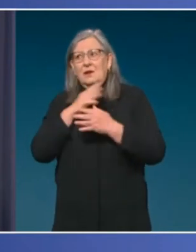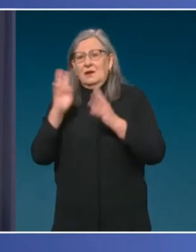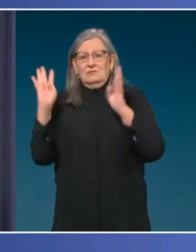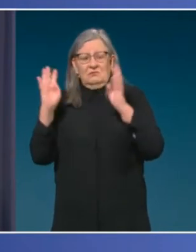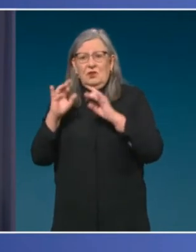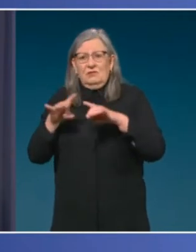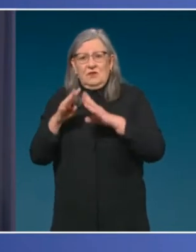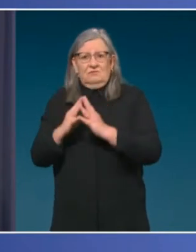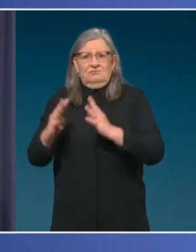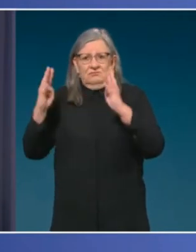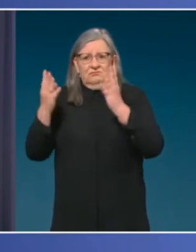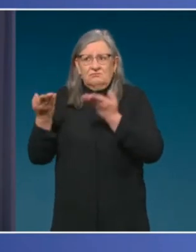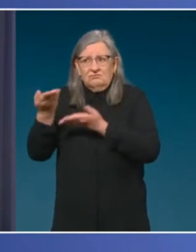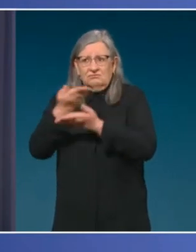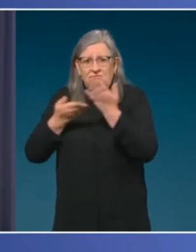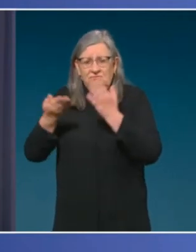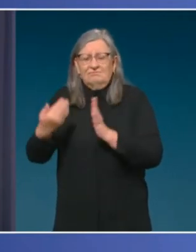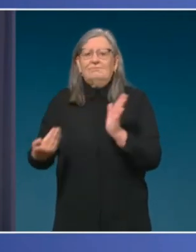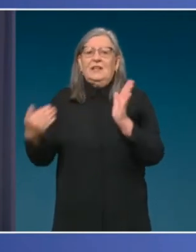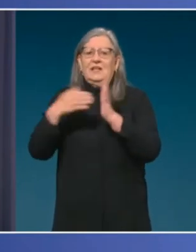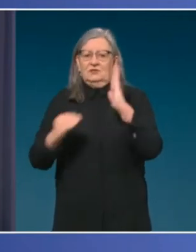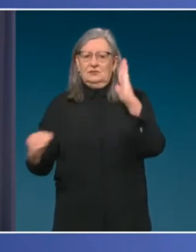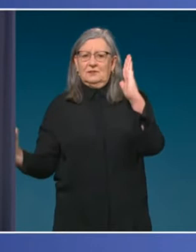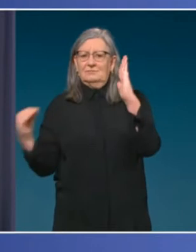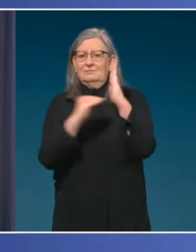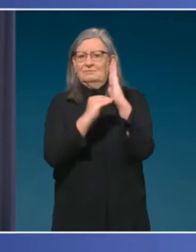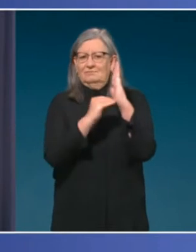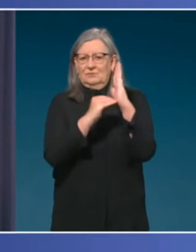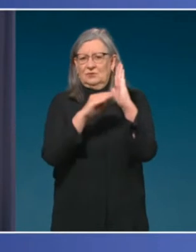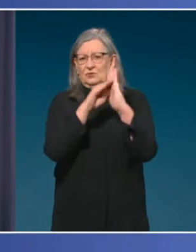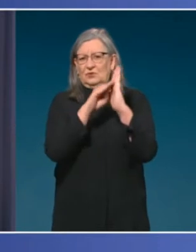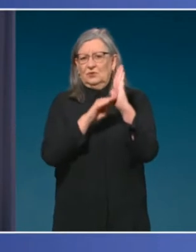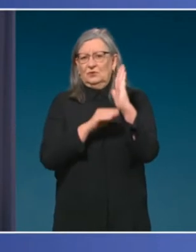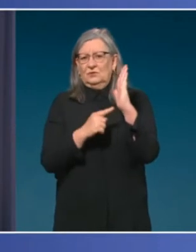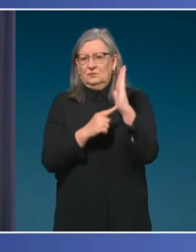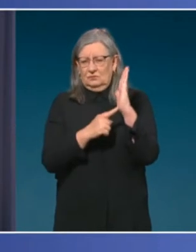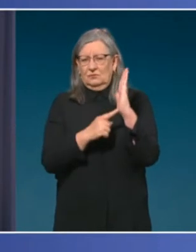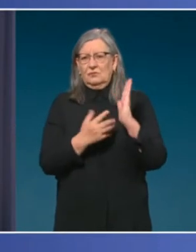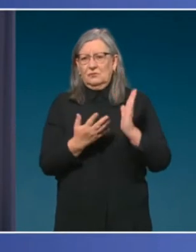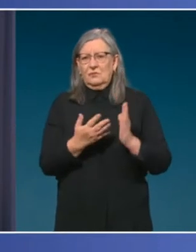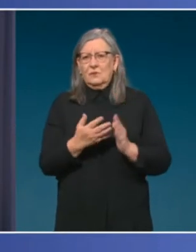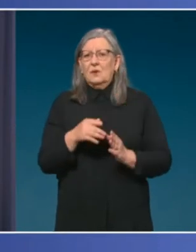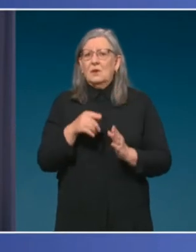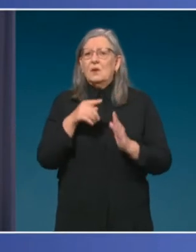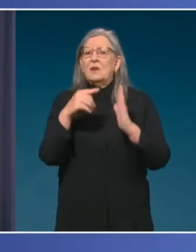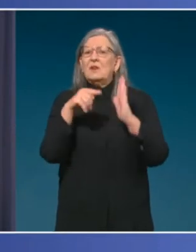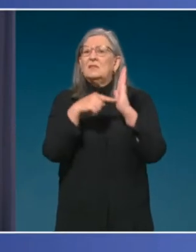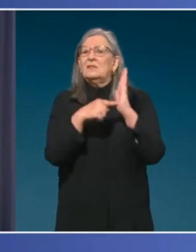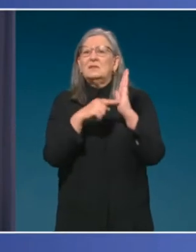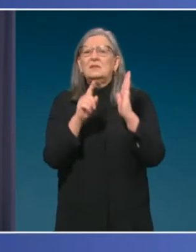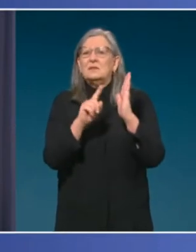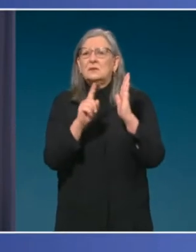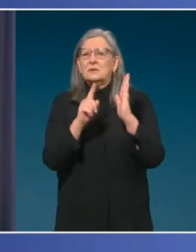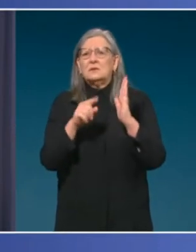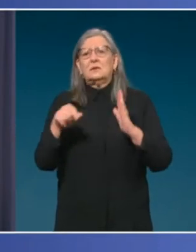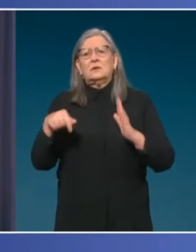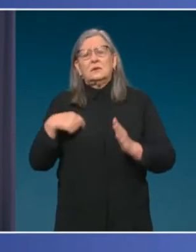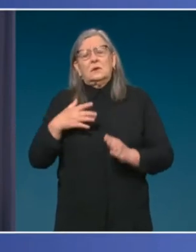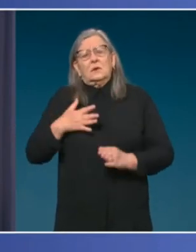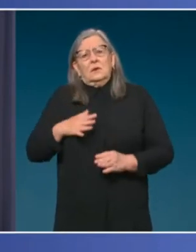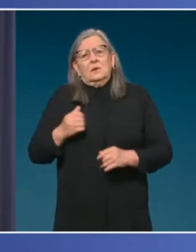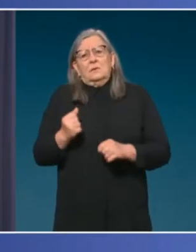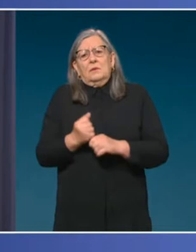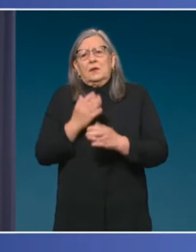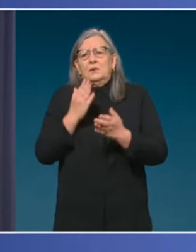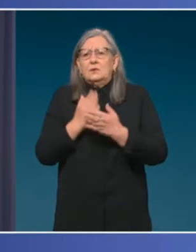addition to those that were taken and announced on Saturday. In particular, in order to provide a 2-week period